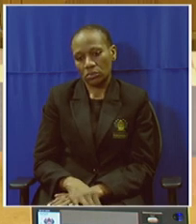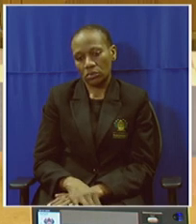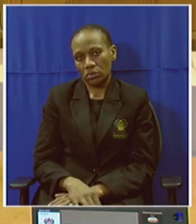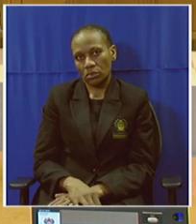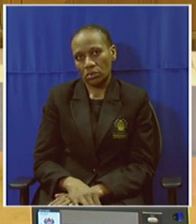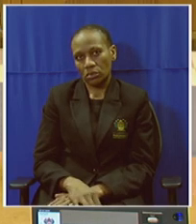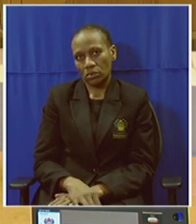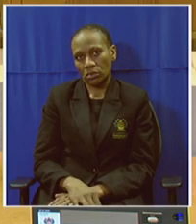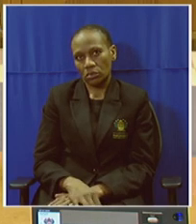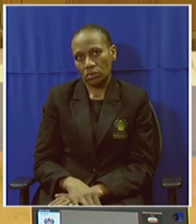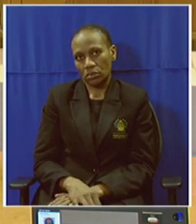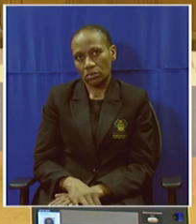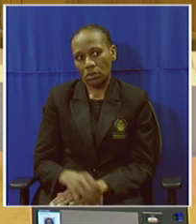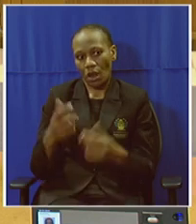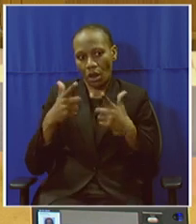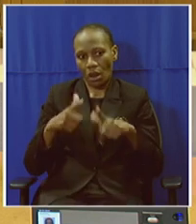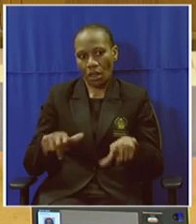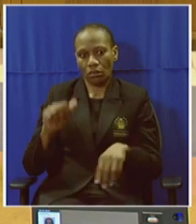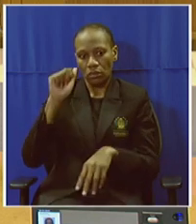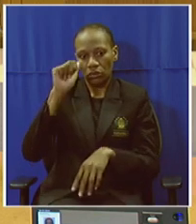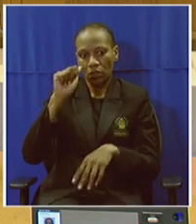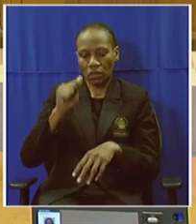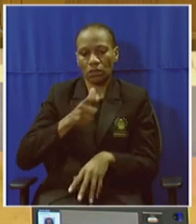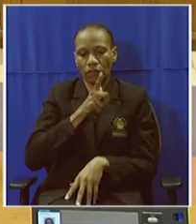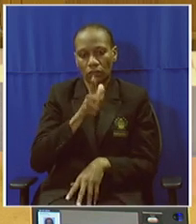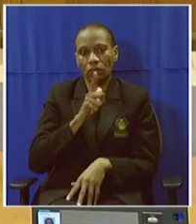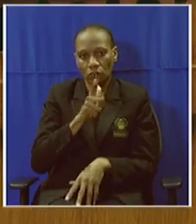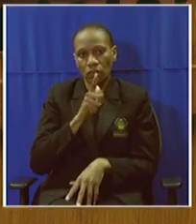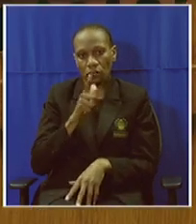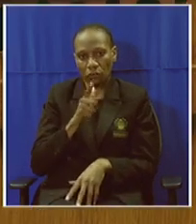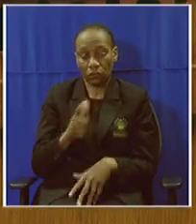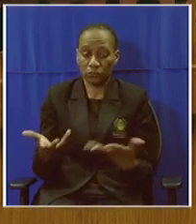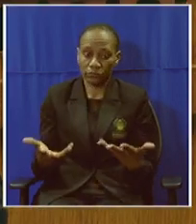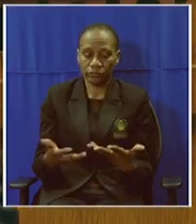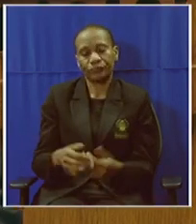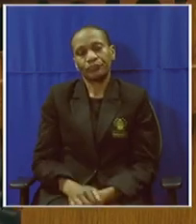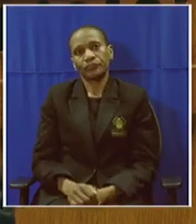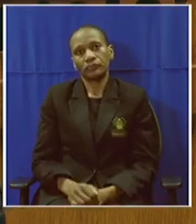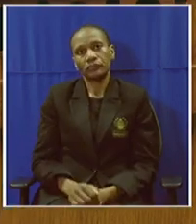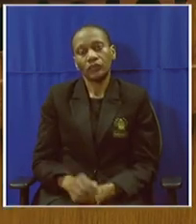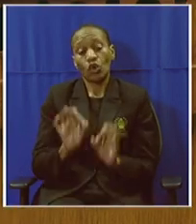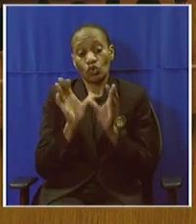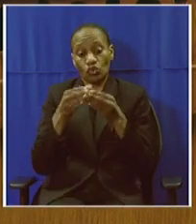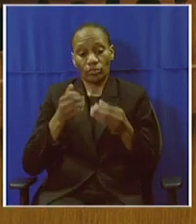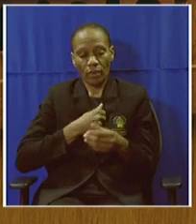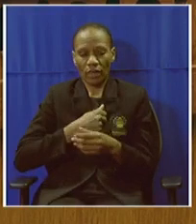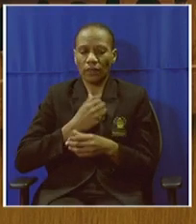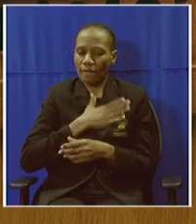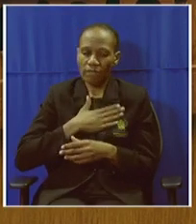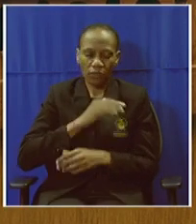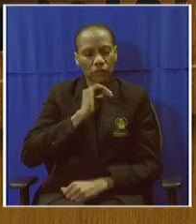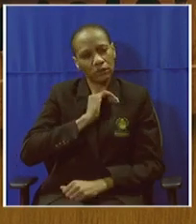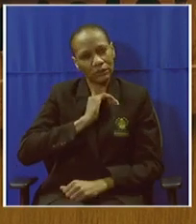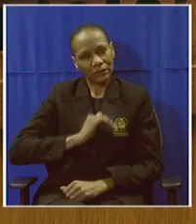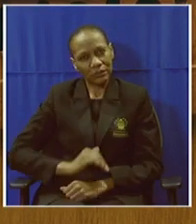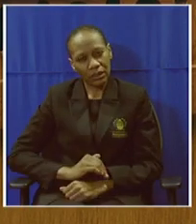A'udhu billahi min shaitan rajim, bismillahi rahman rahim. Al-Jamaa was really moved by the